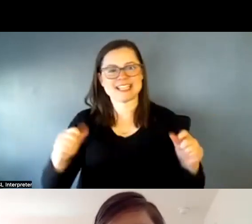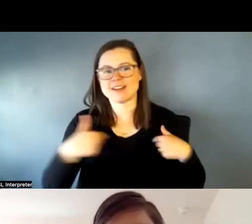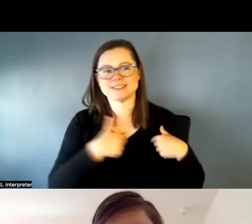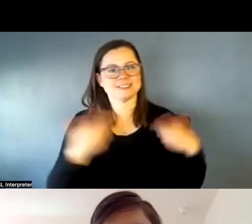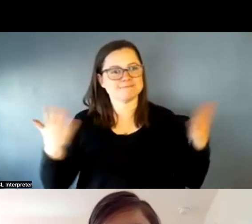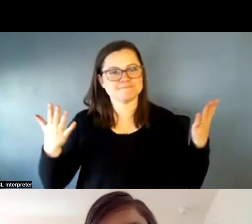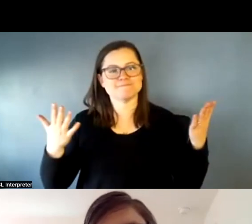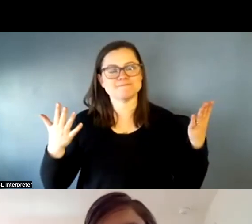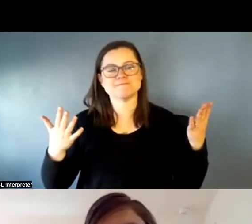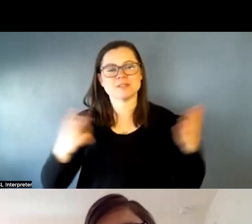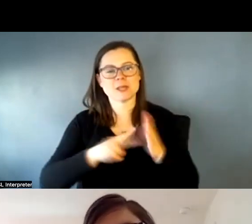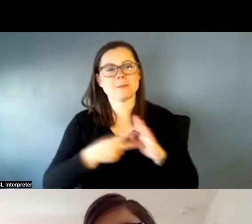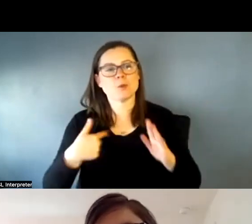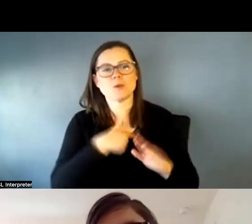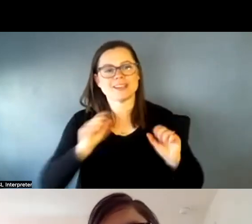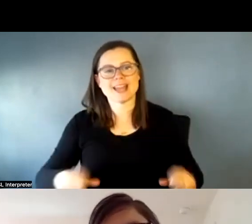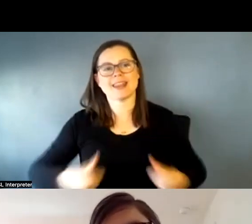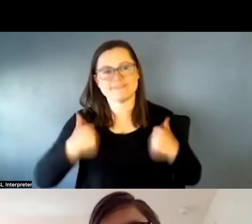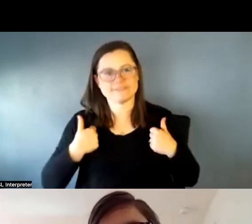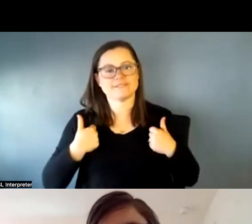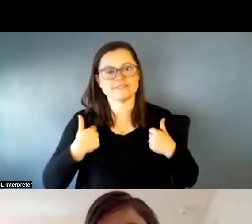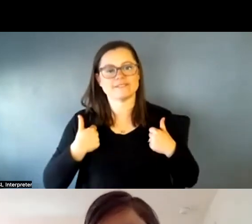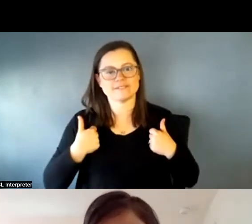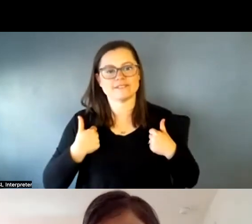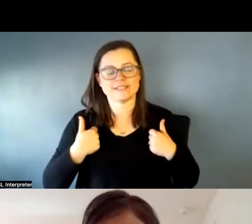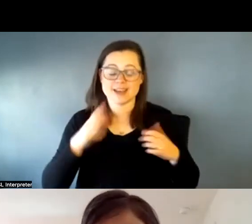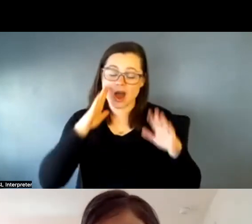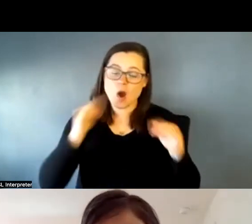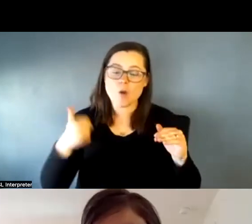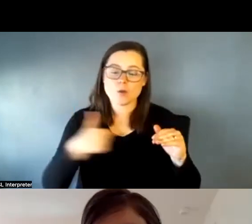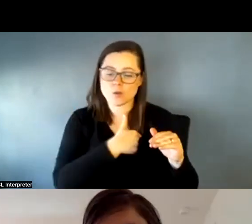that I hope that we can learn to